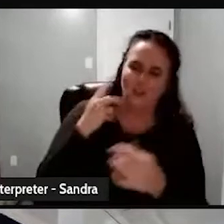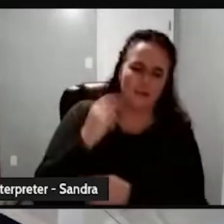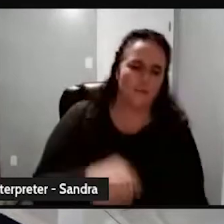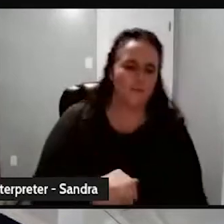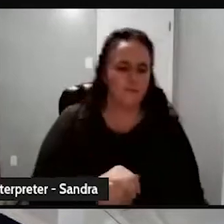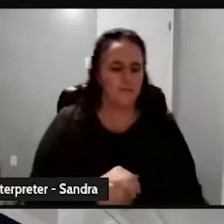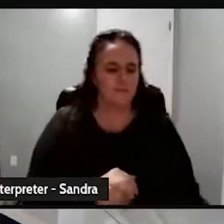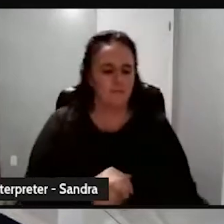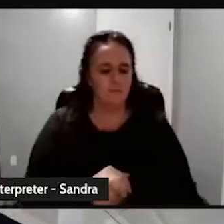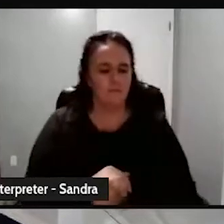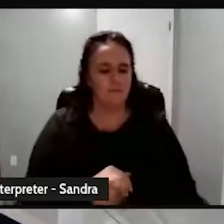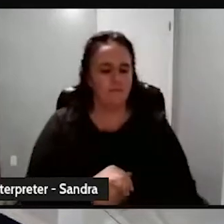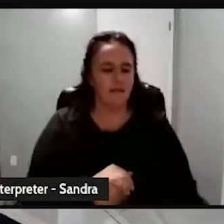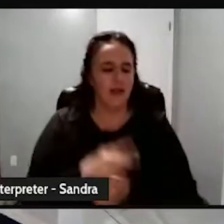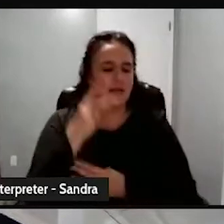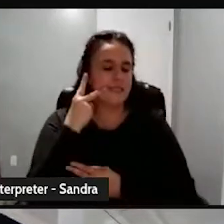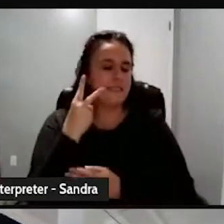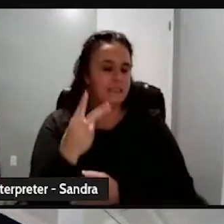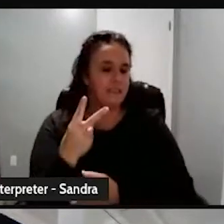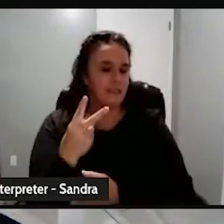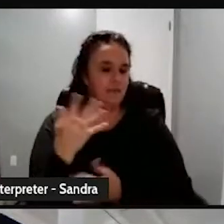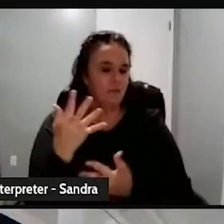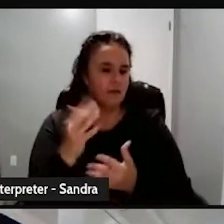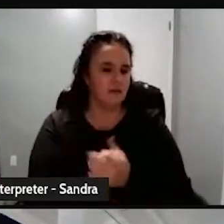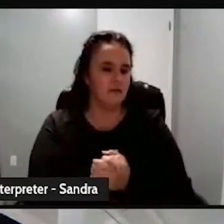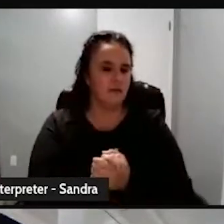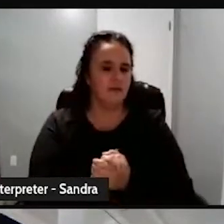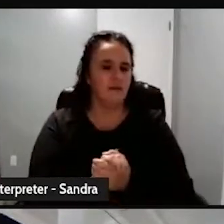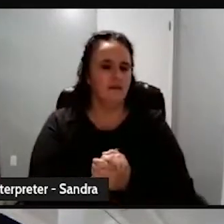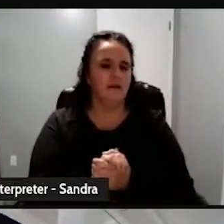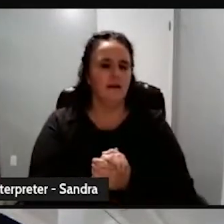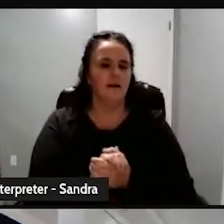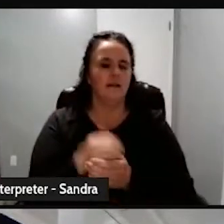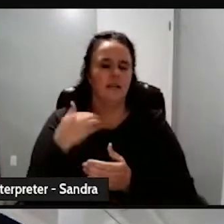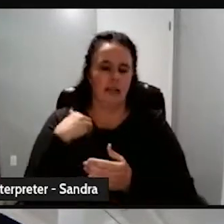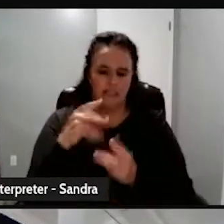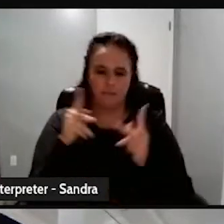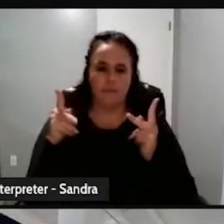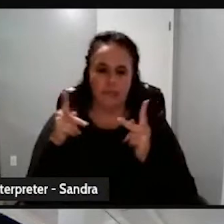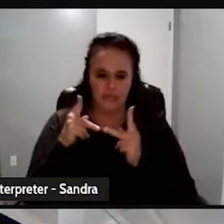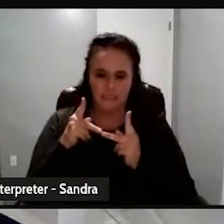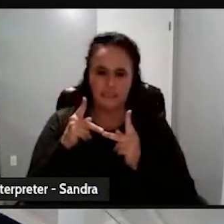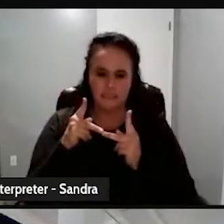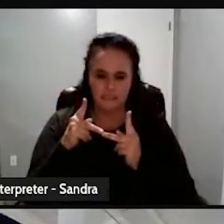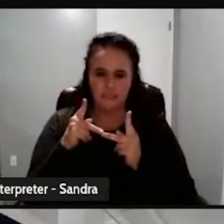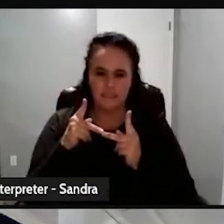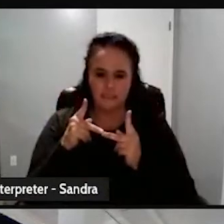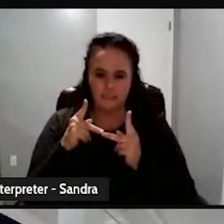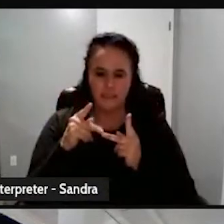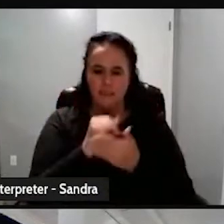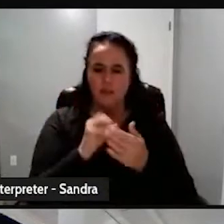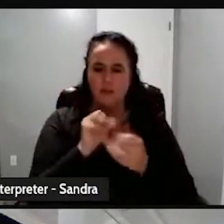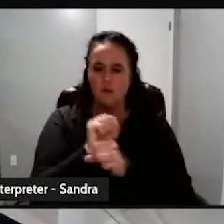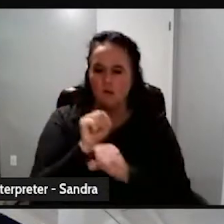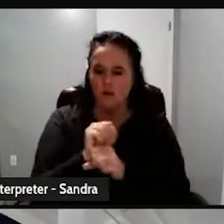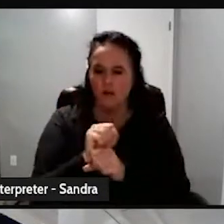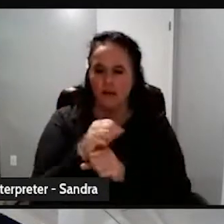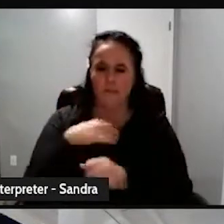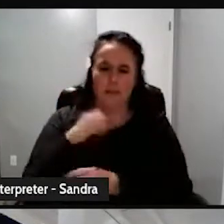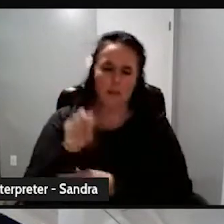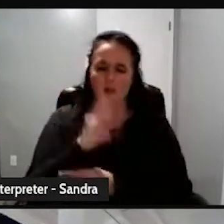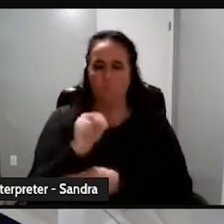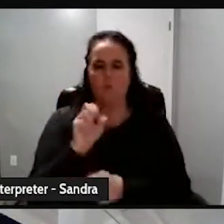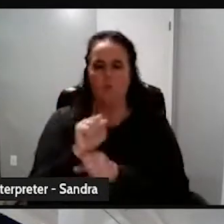I do see that it has its place in artwork and in my own art as a